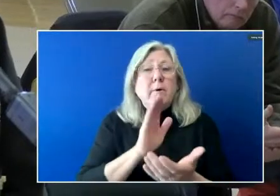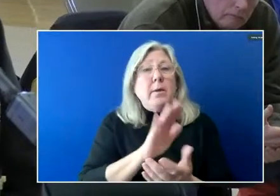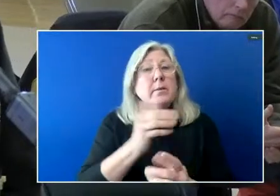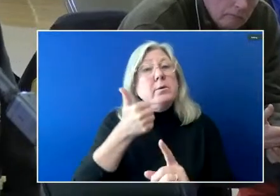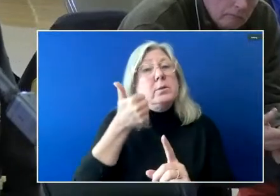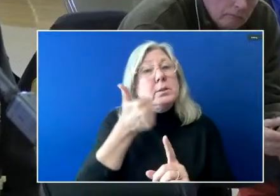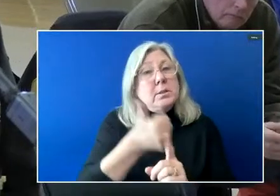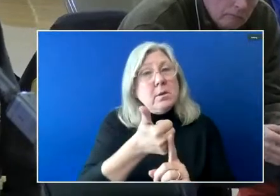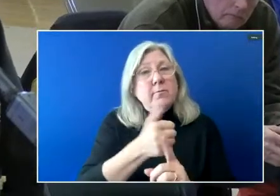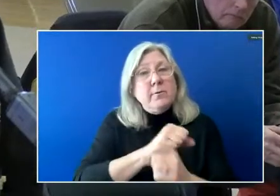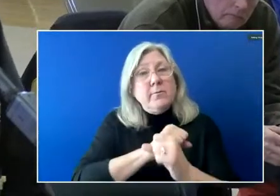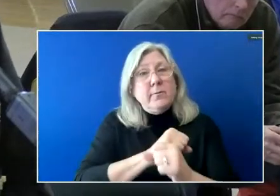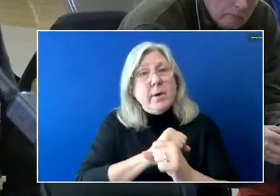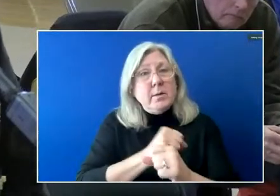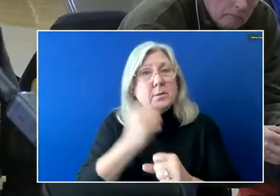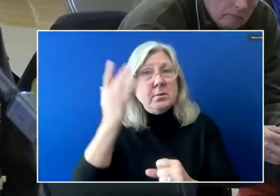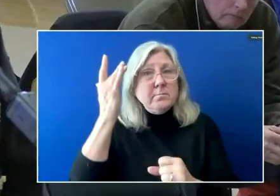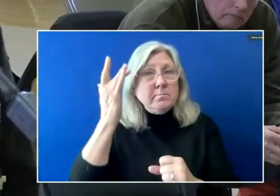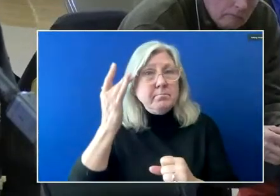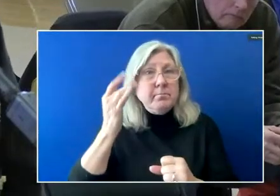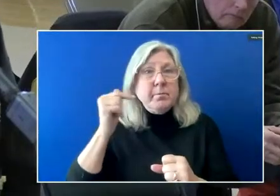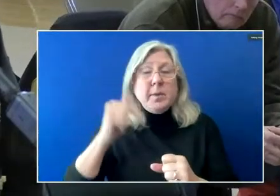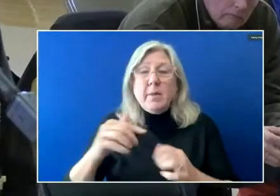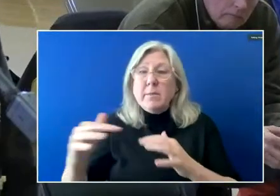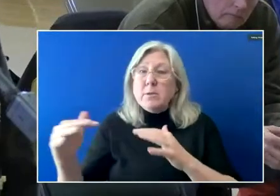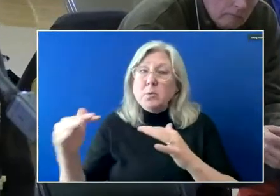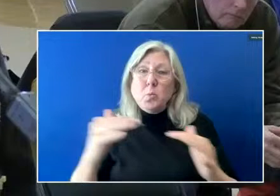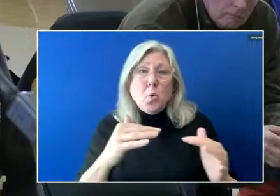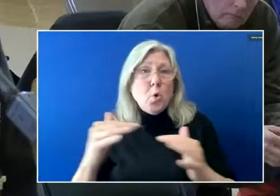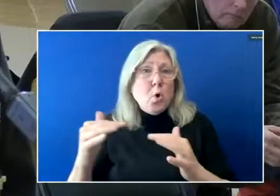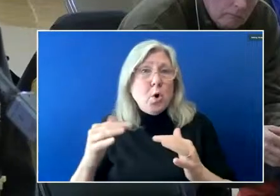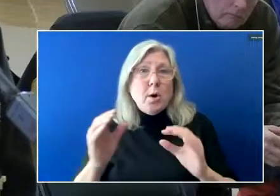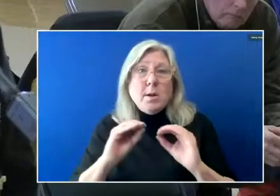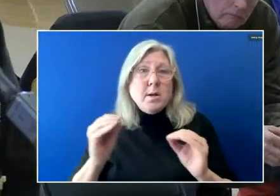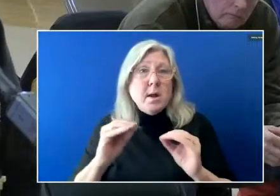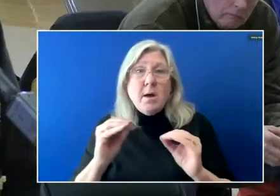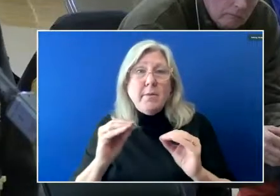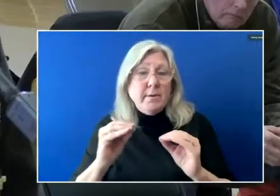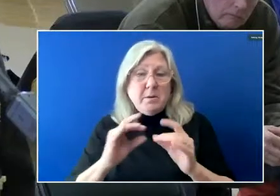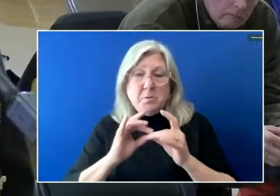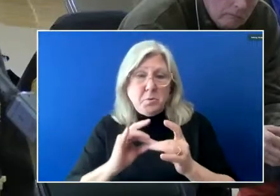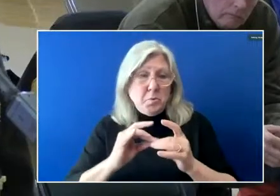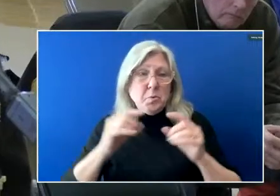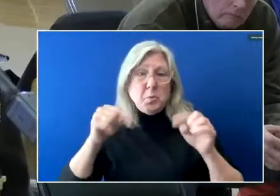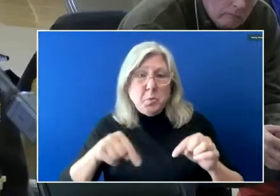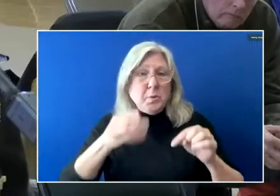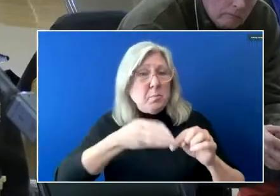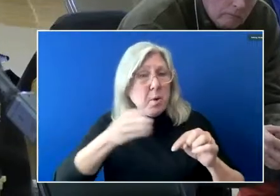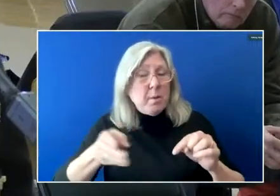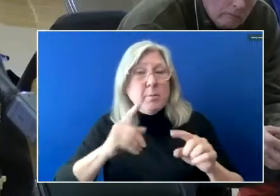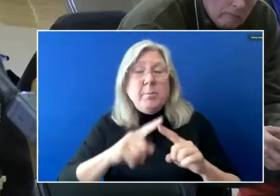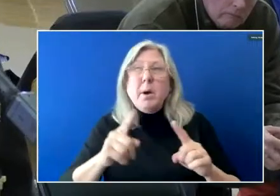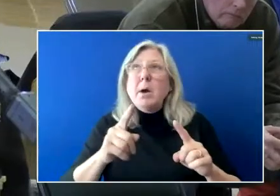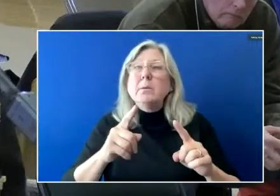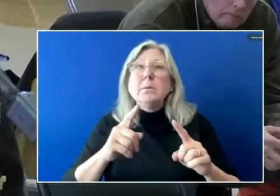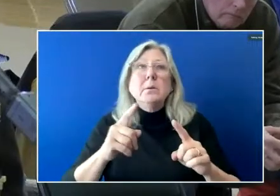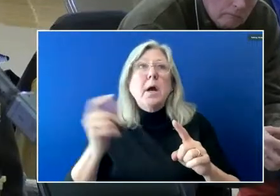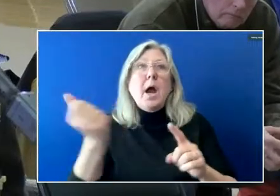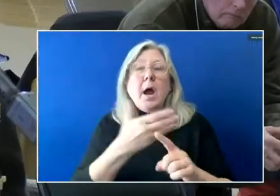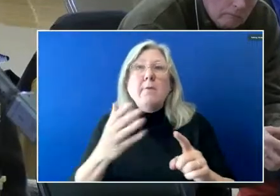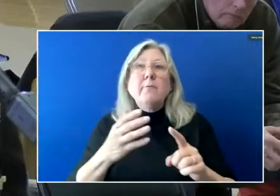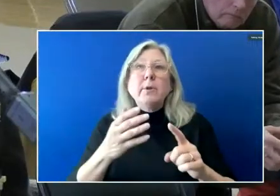selfdefense this is a war that has nothing to do directly with Brattleboro but it has everything to do with sending